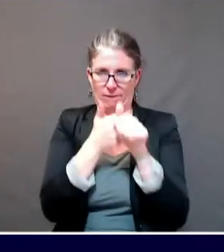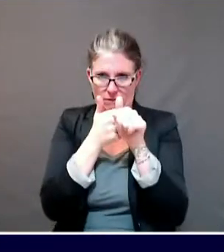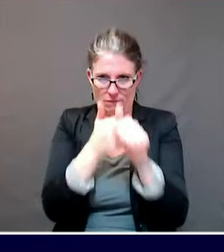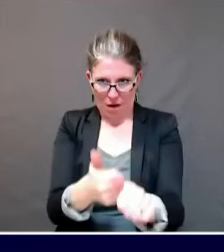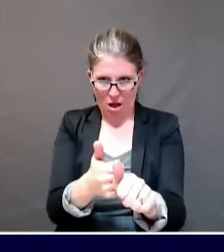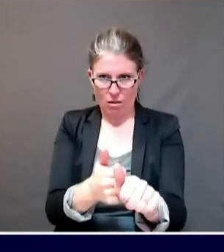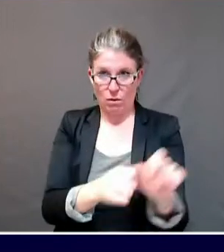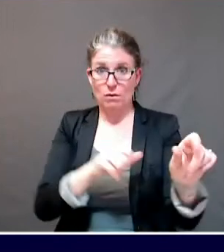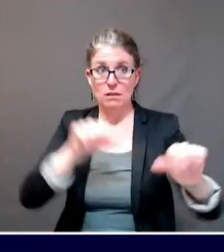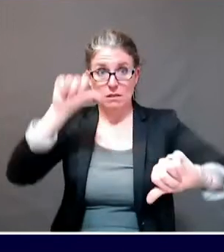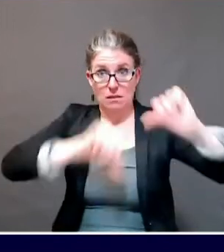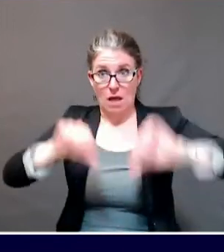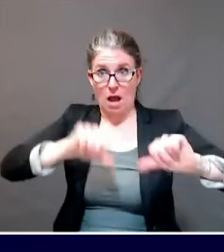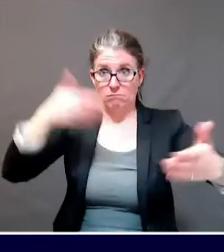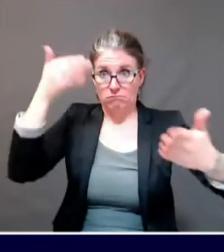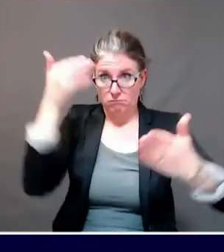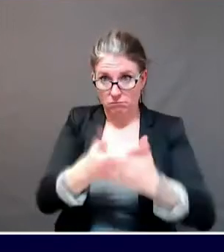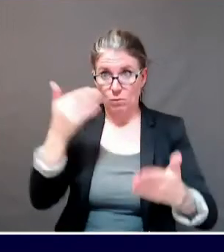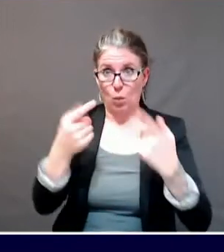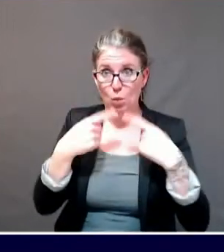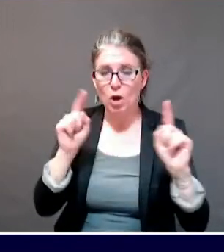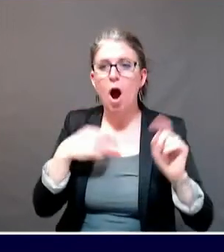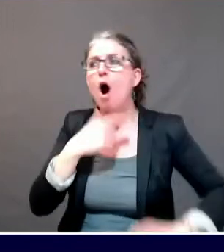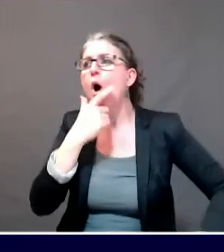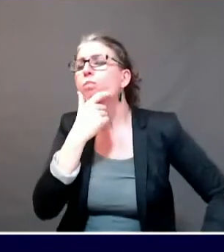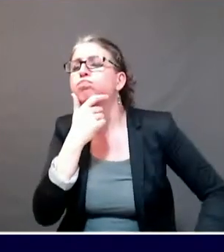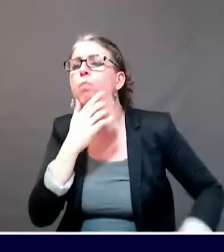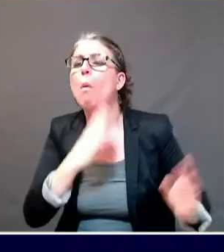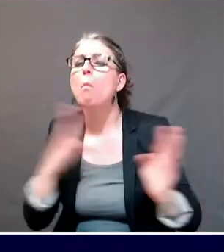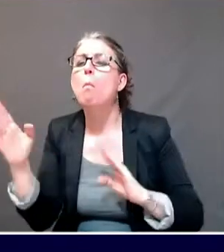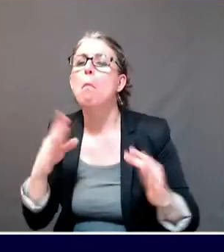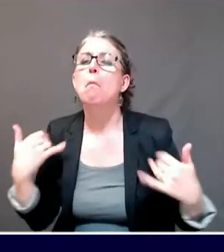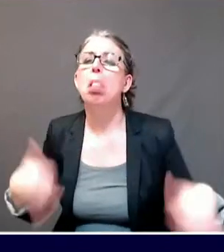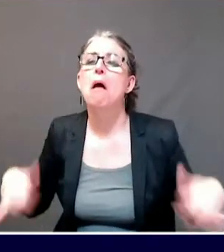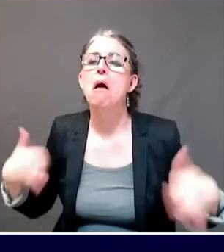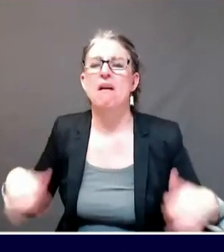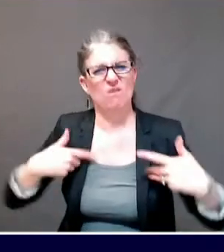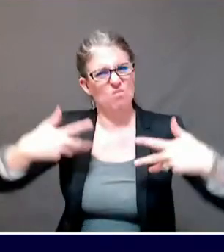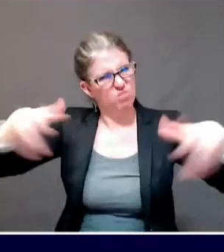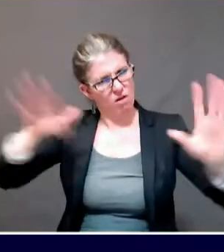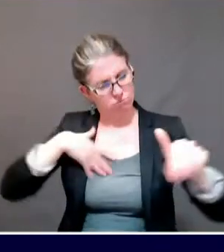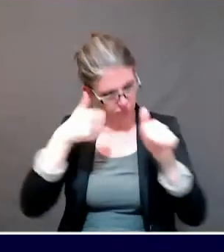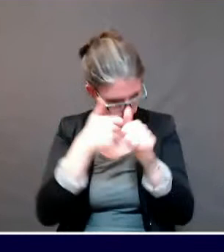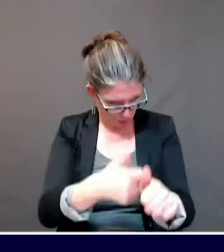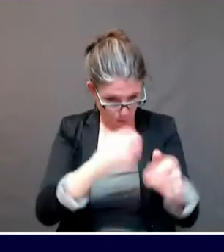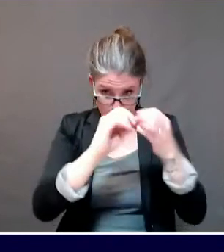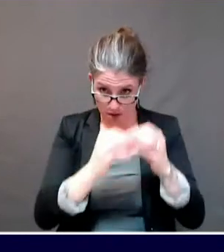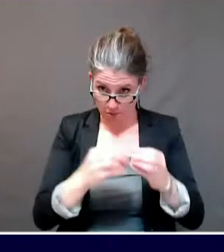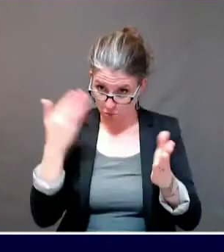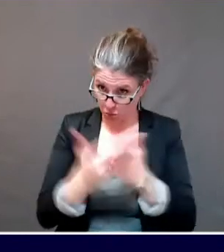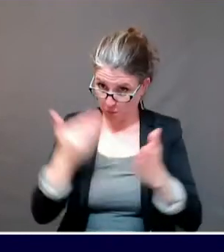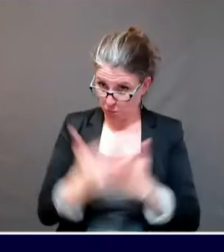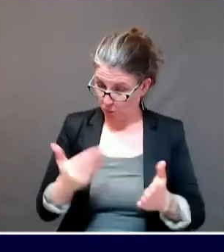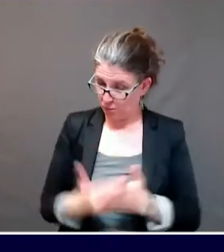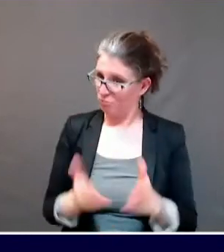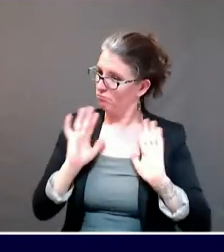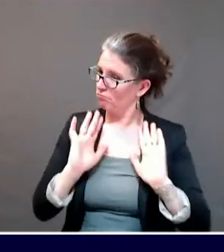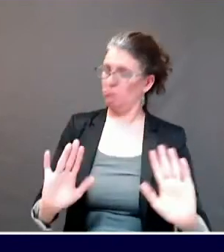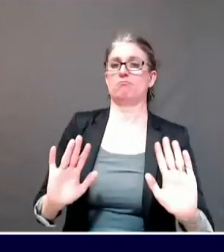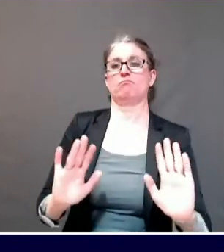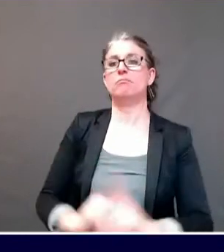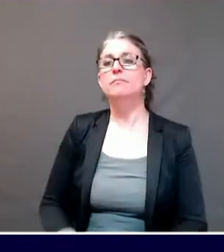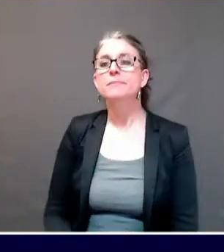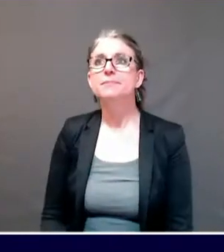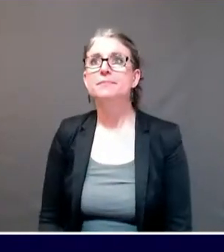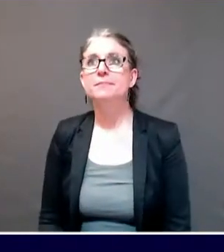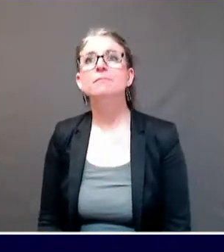we've got suggests that 2 doses are the way to get to maximum protection. Understood. And I lost